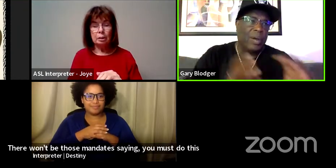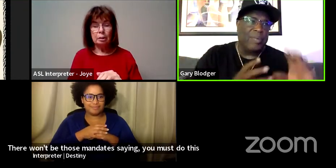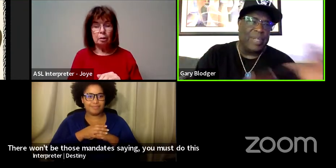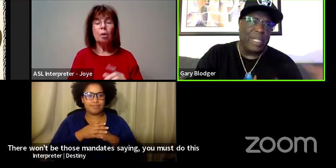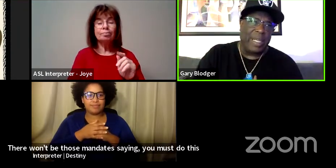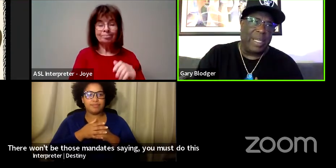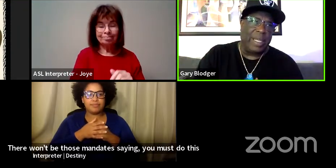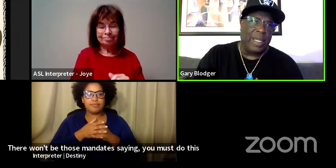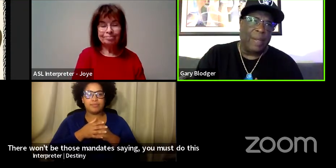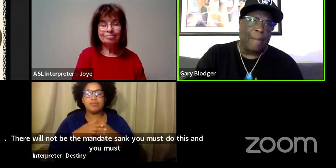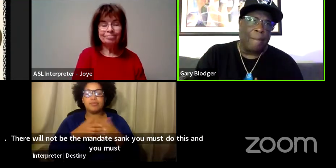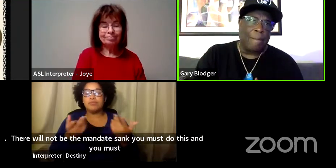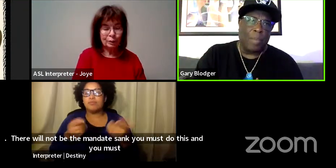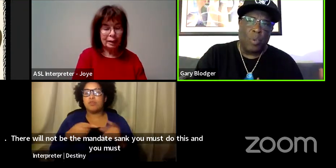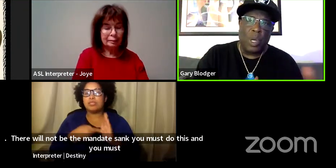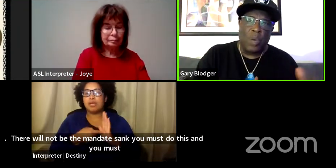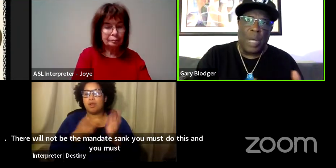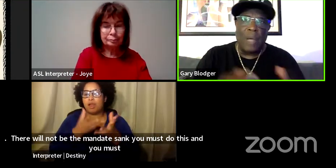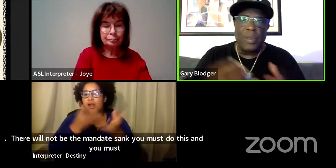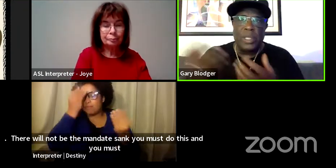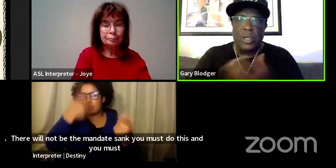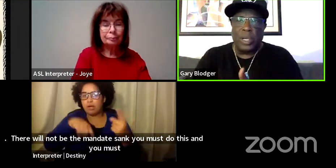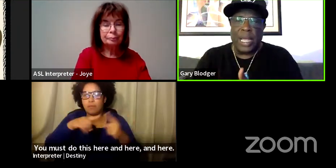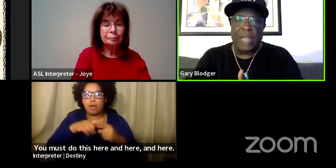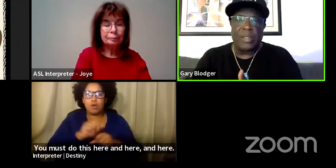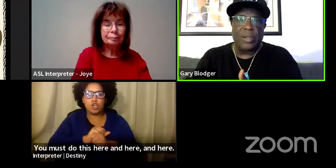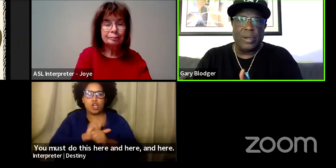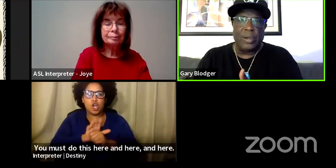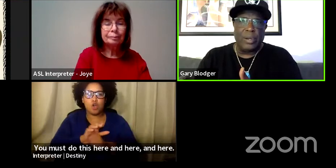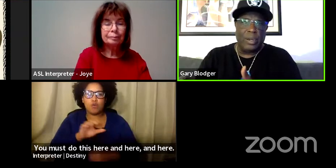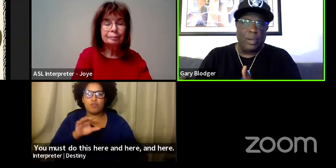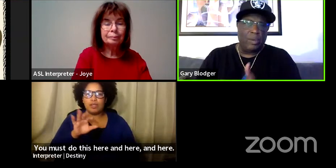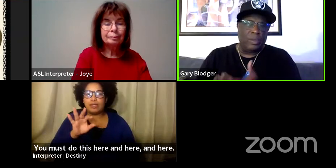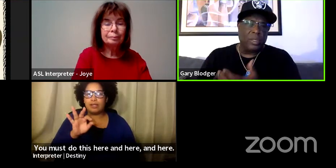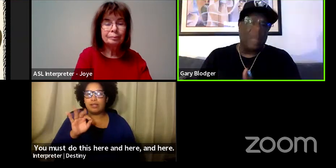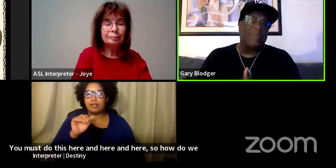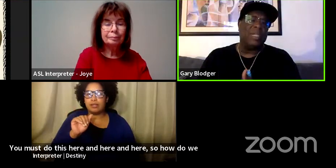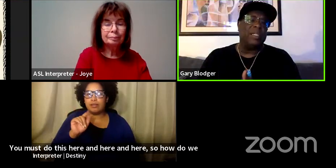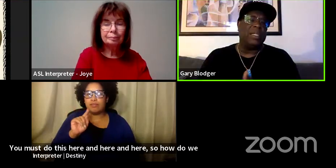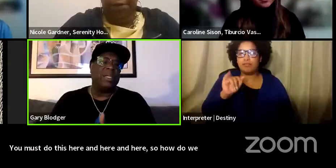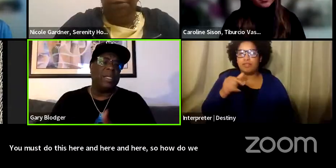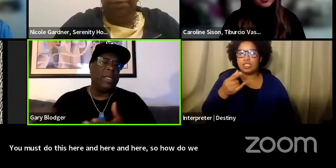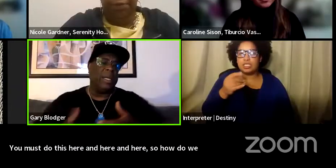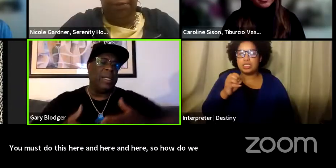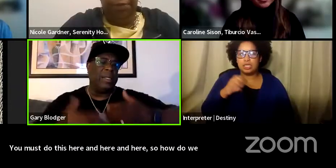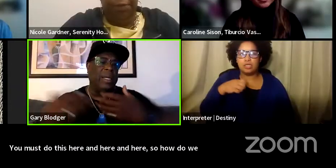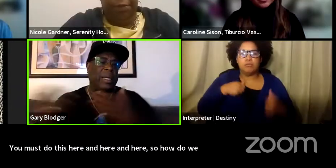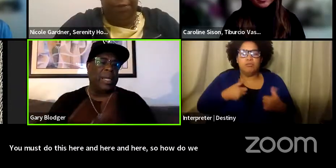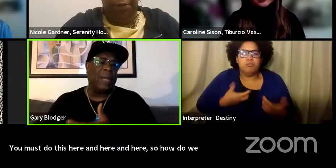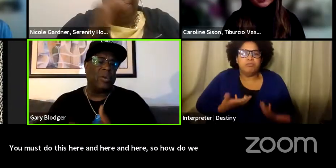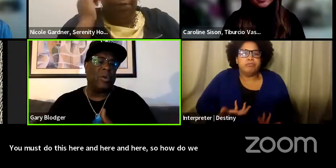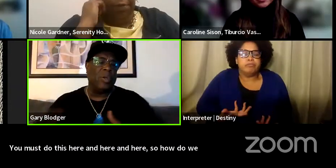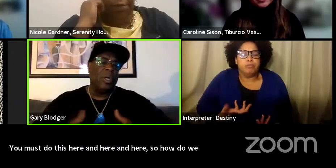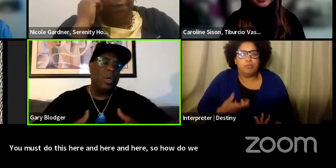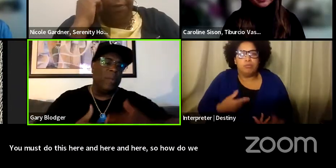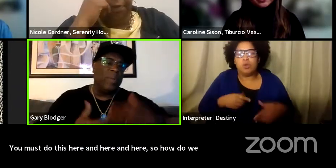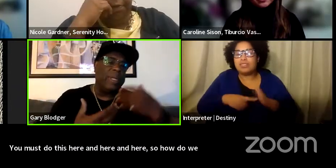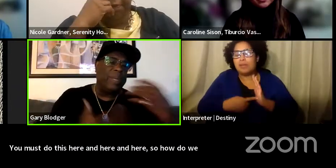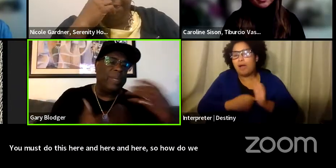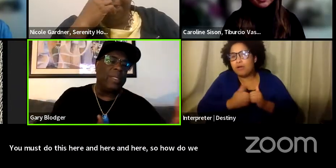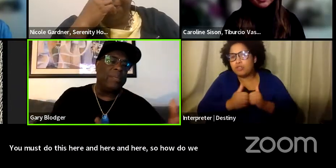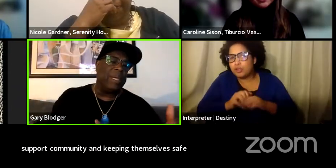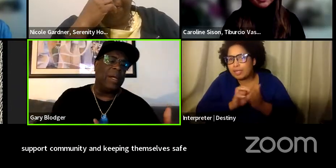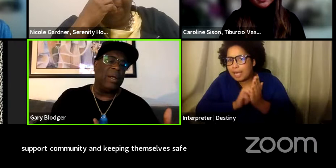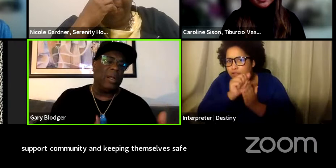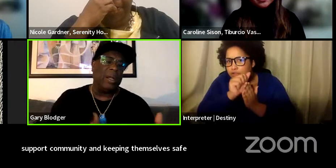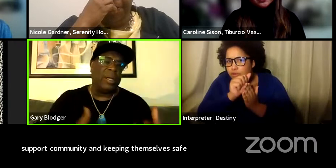that COVID fatigue, well, how is your cancer, conversation, and then in the household, and we